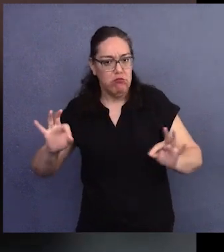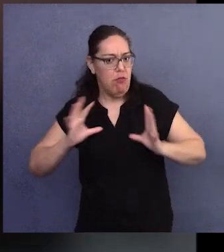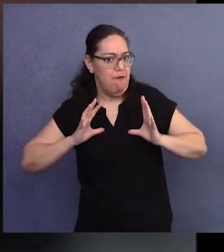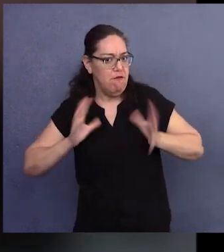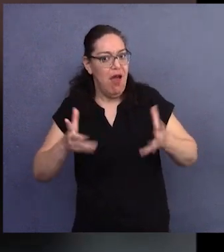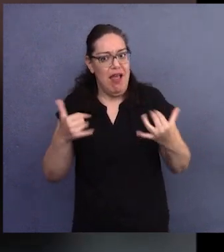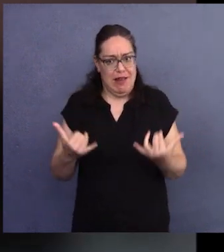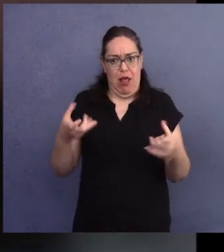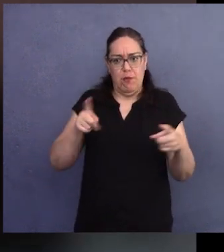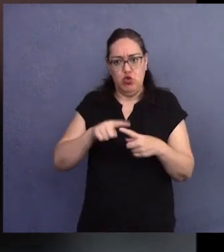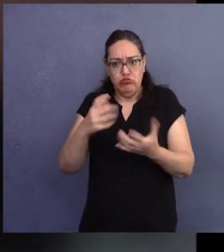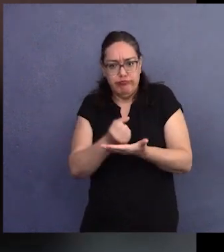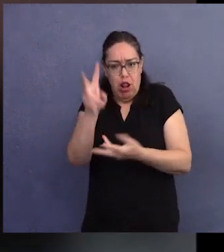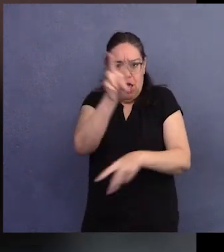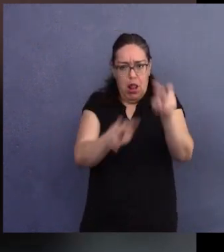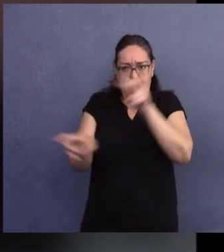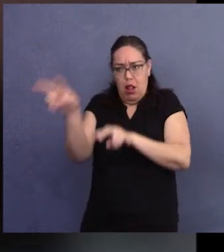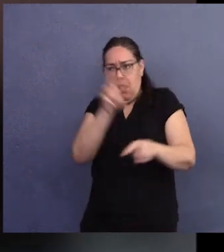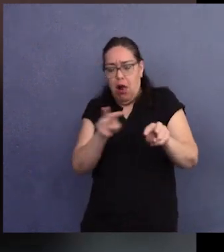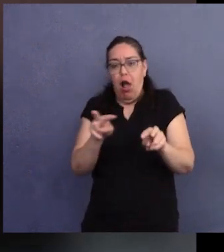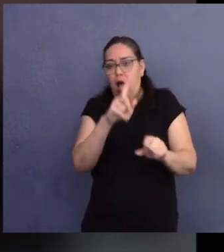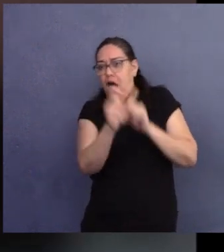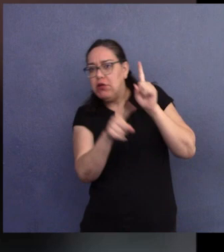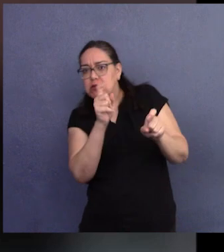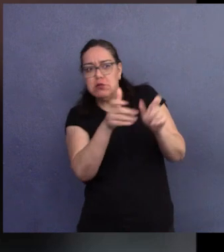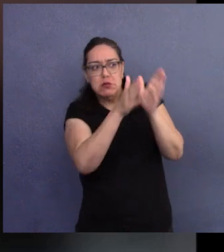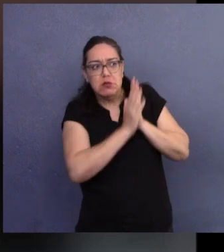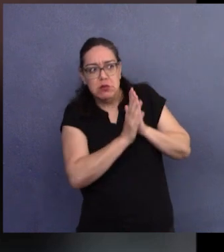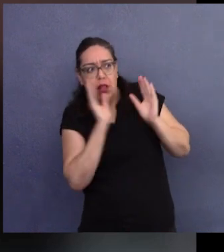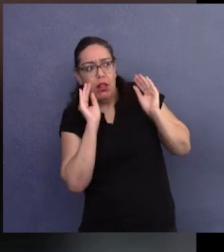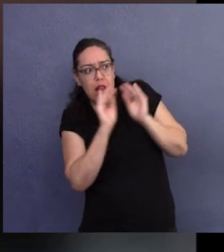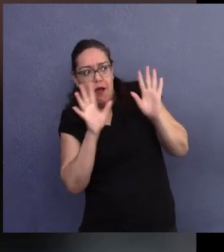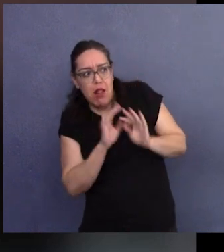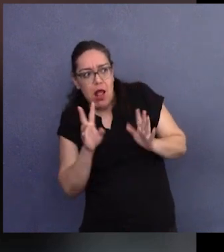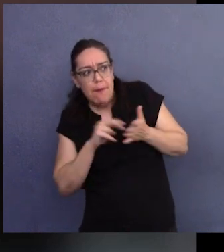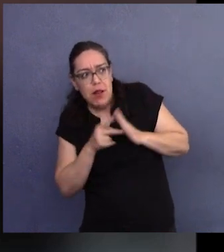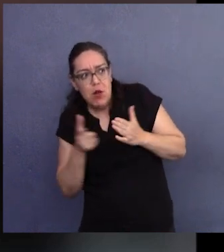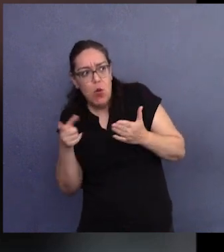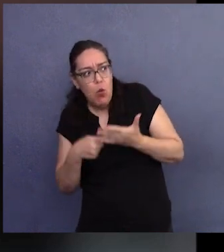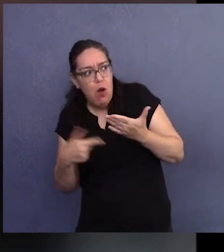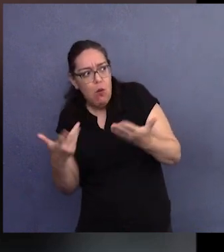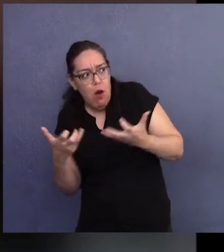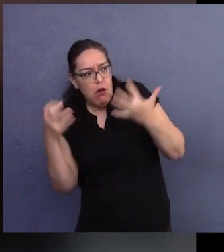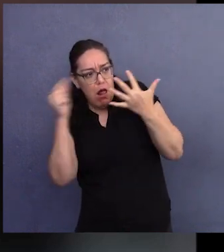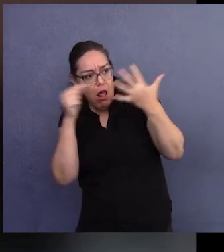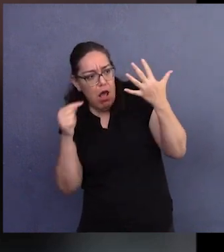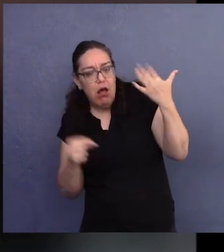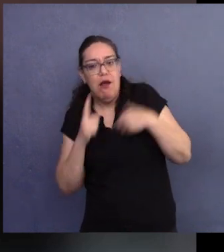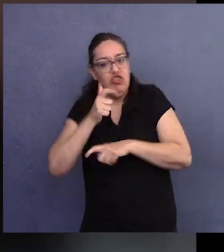look at that and all the questions and ask clarification for each of